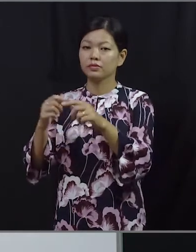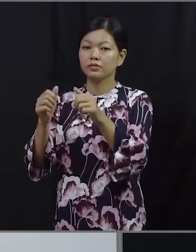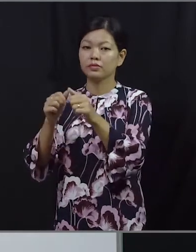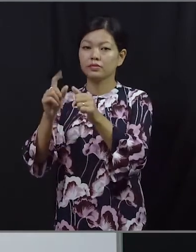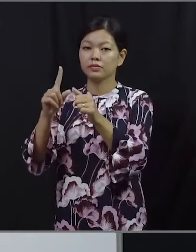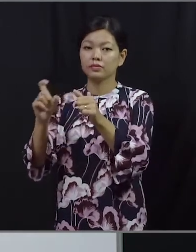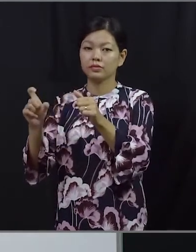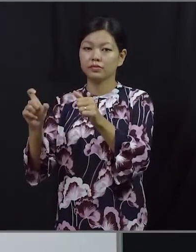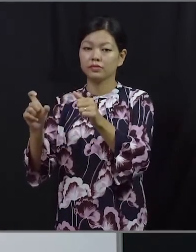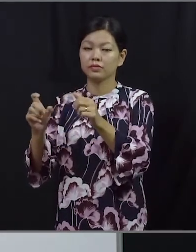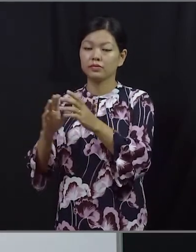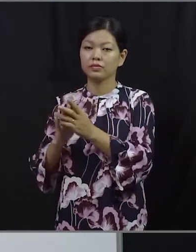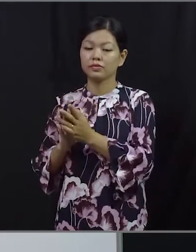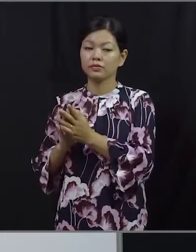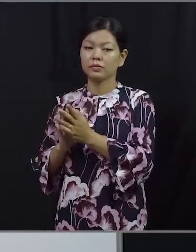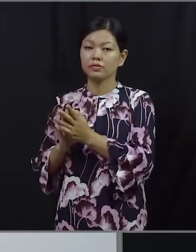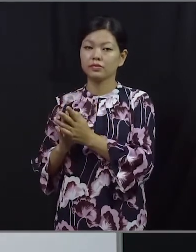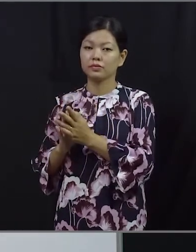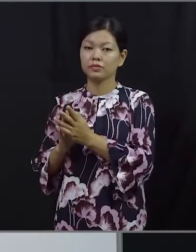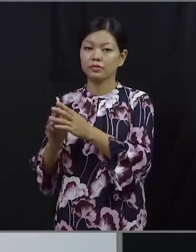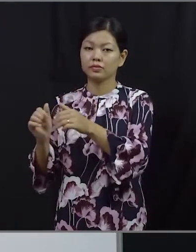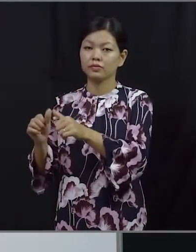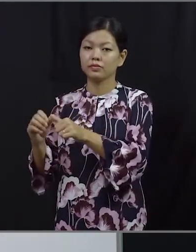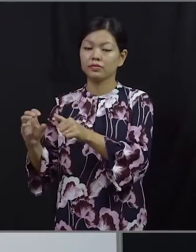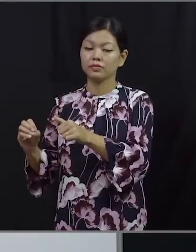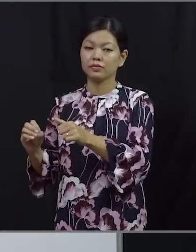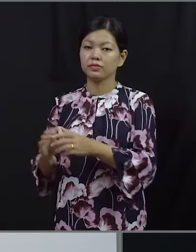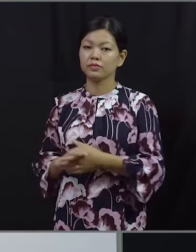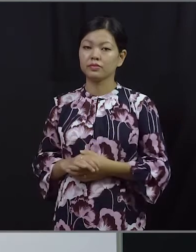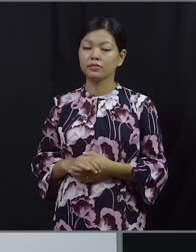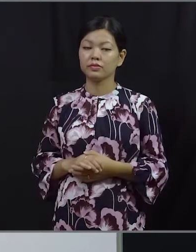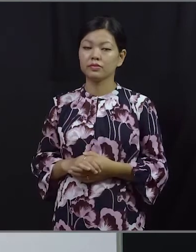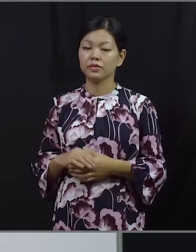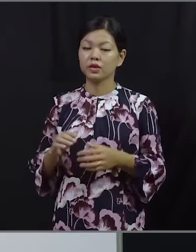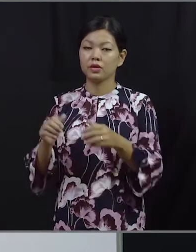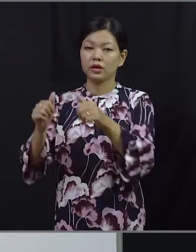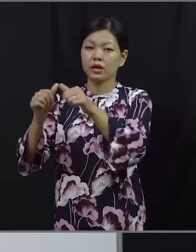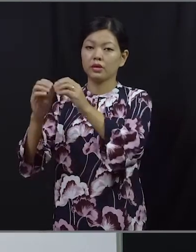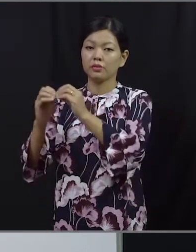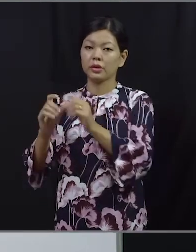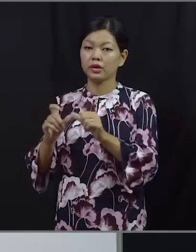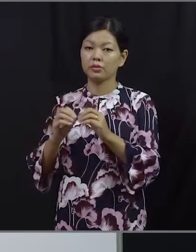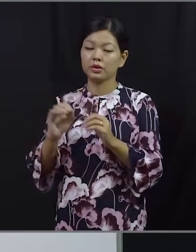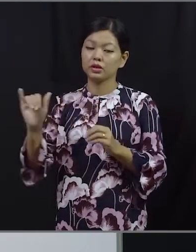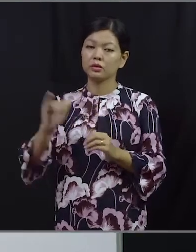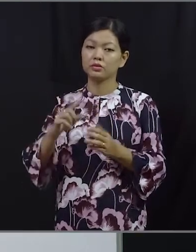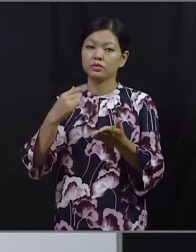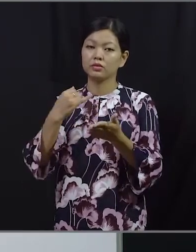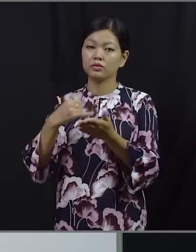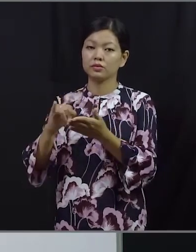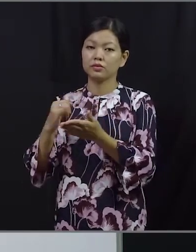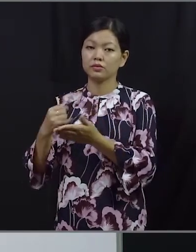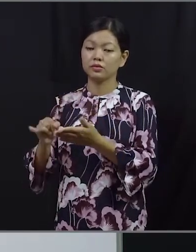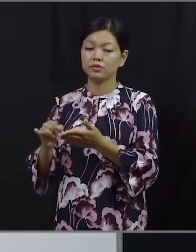place of A dash B dash we will write AB. So now AB will cancel out. So I can write from here A